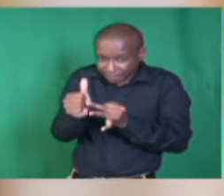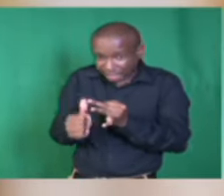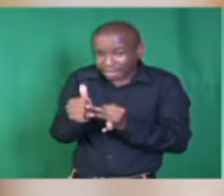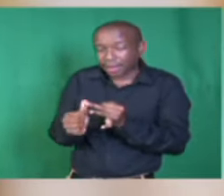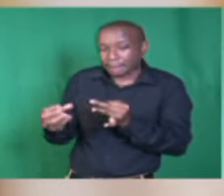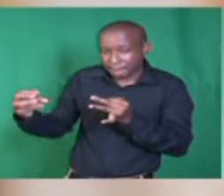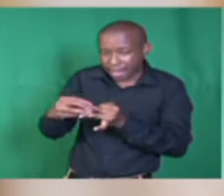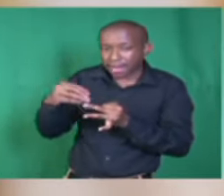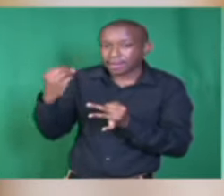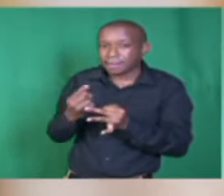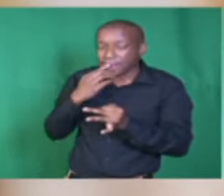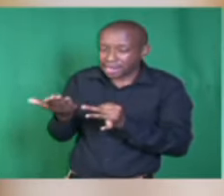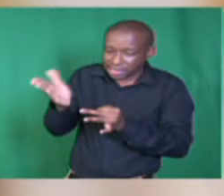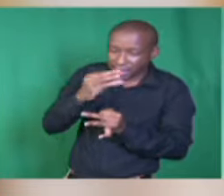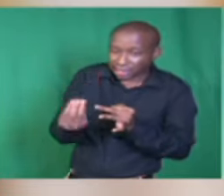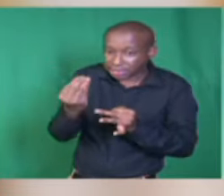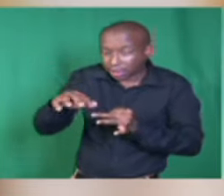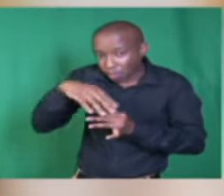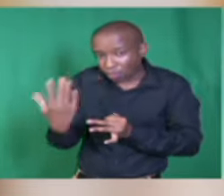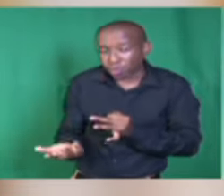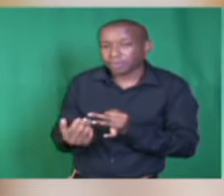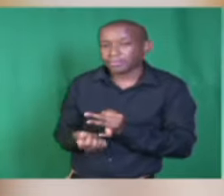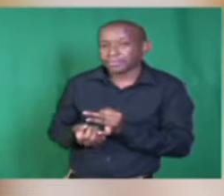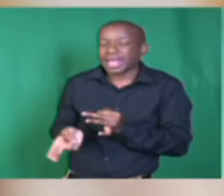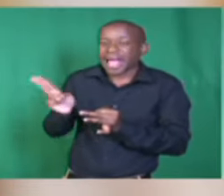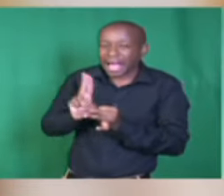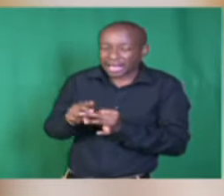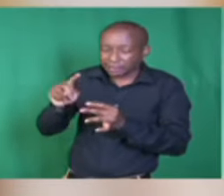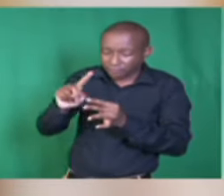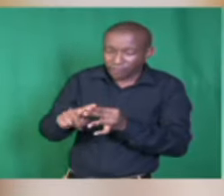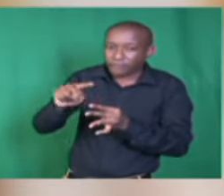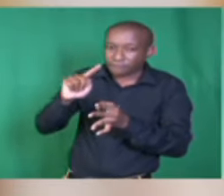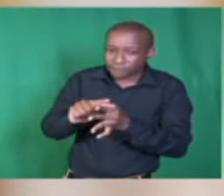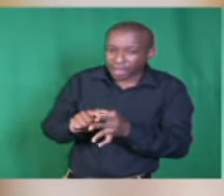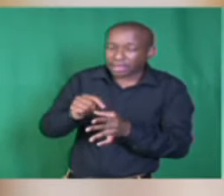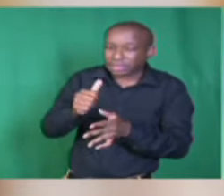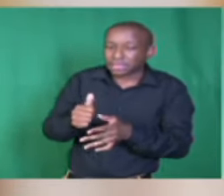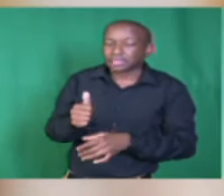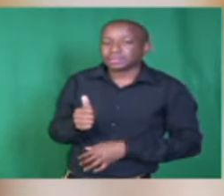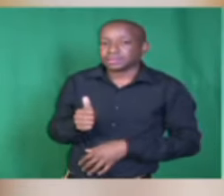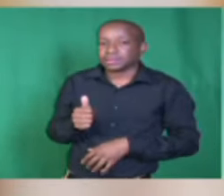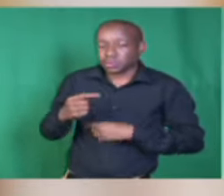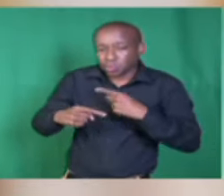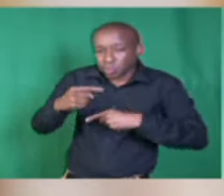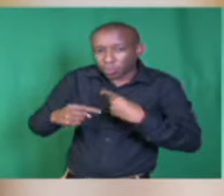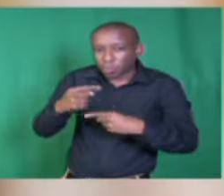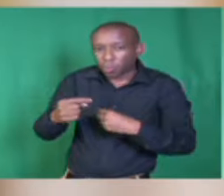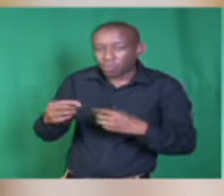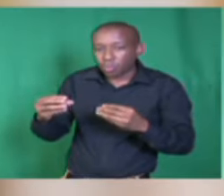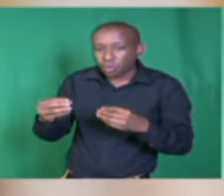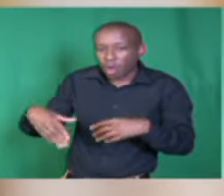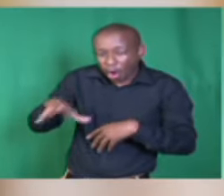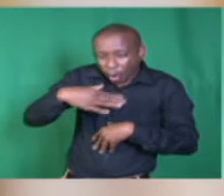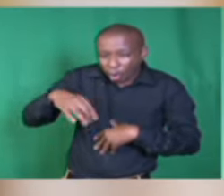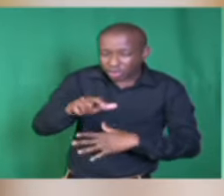story, also died without having children. Up until this particular woman had married